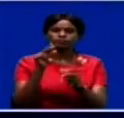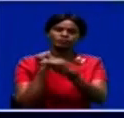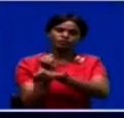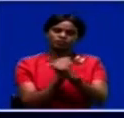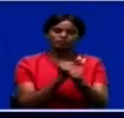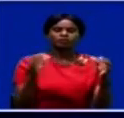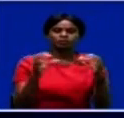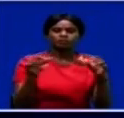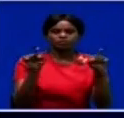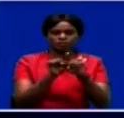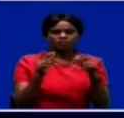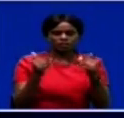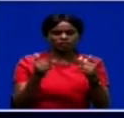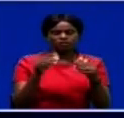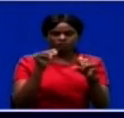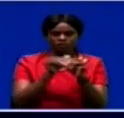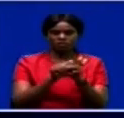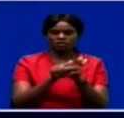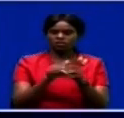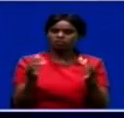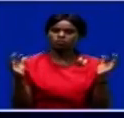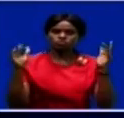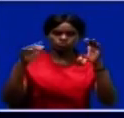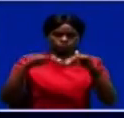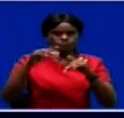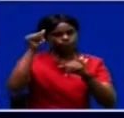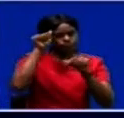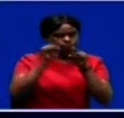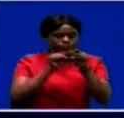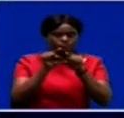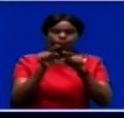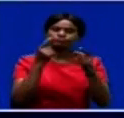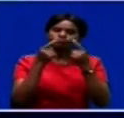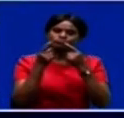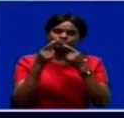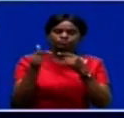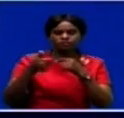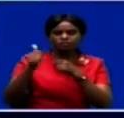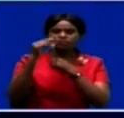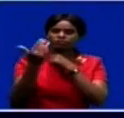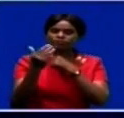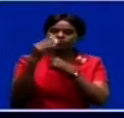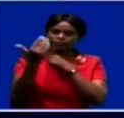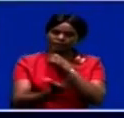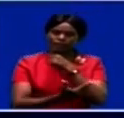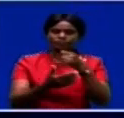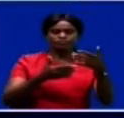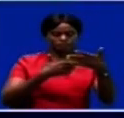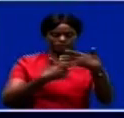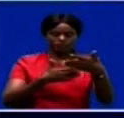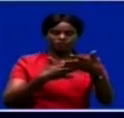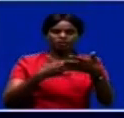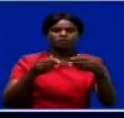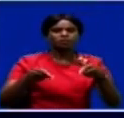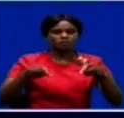Council, as espoused in the Ezulweni Consensus. The head of state was speaking when he received letters of credence from 12